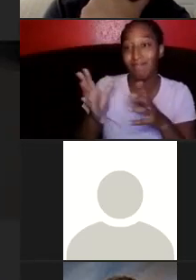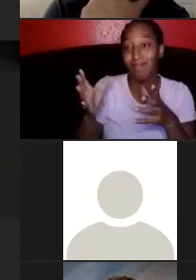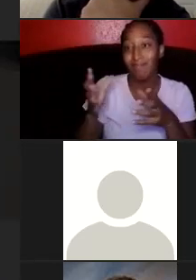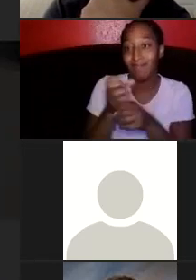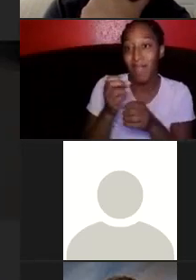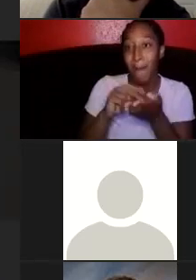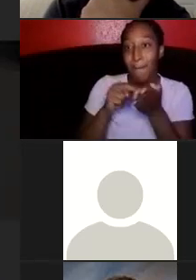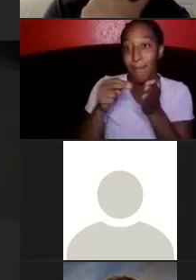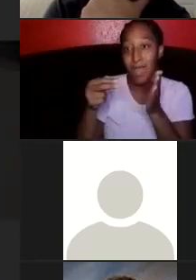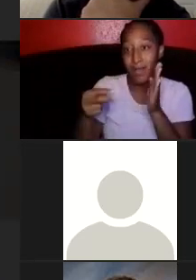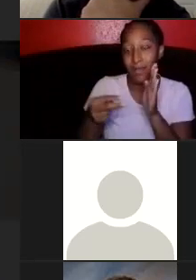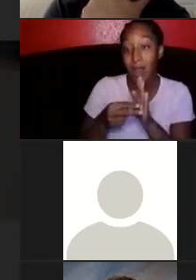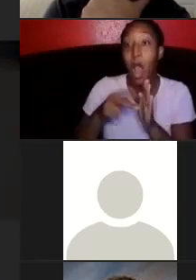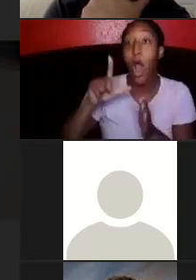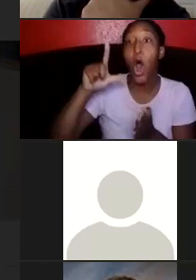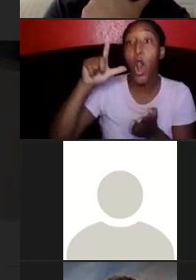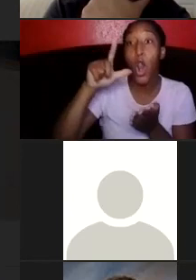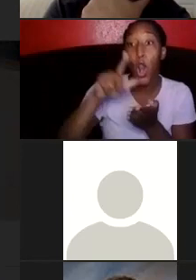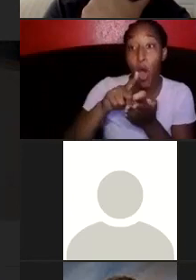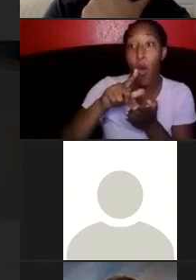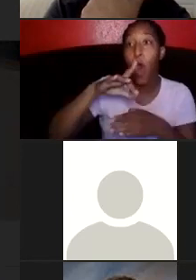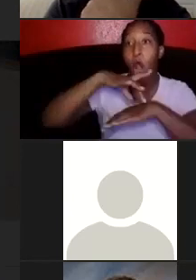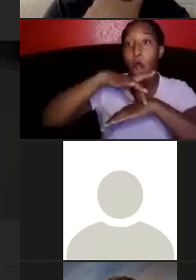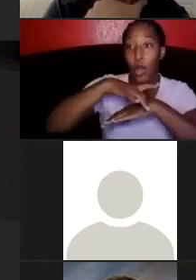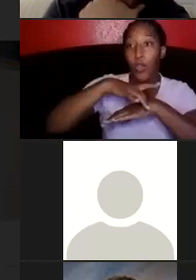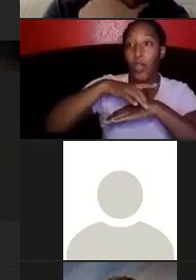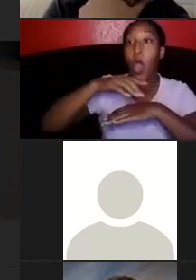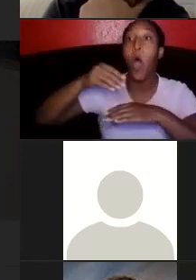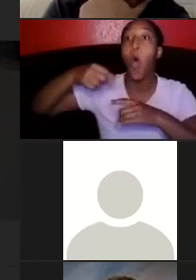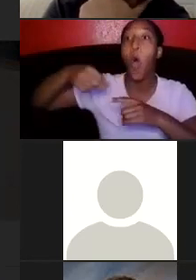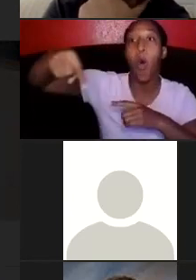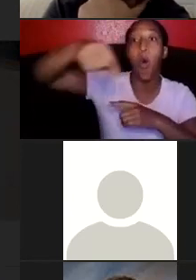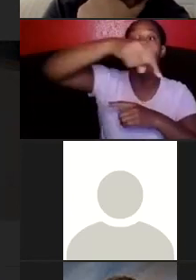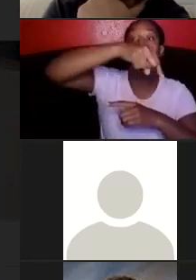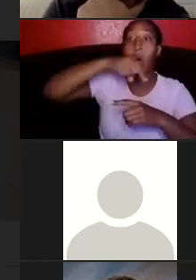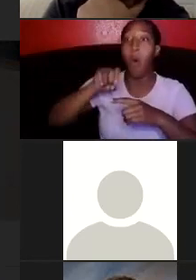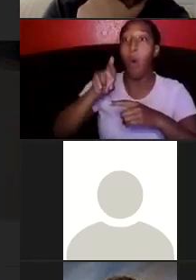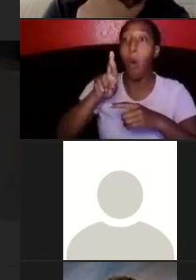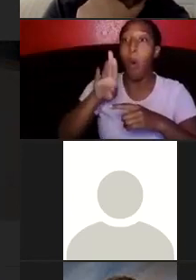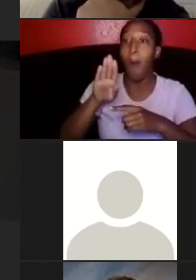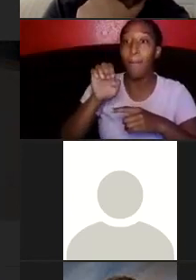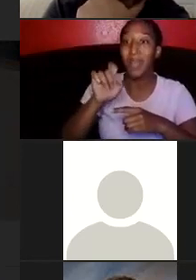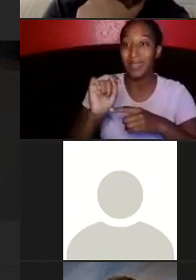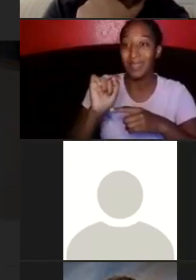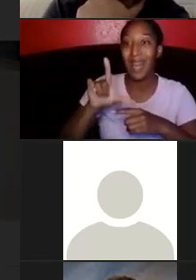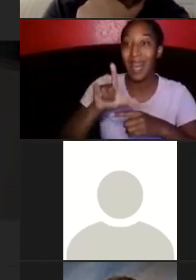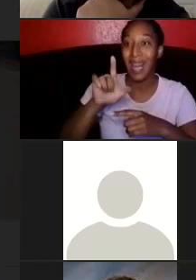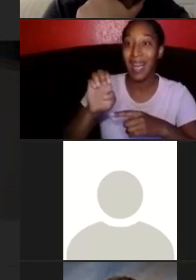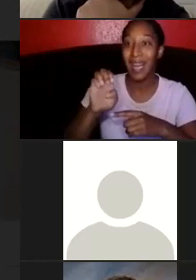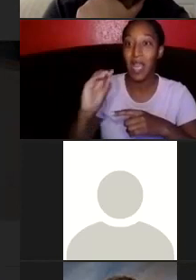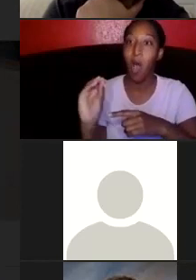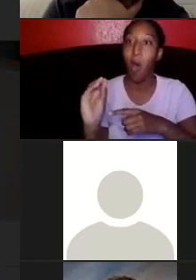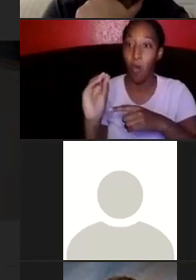is a satellite that's orbiting the Earth. There are people living on it right now. They're doing all types of scientific